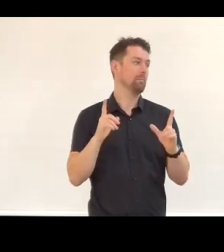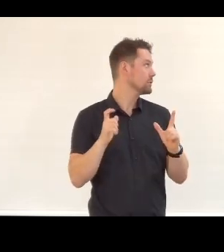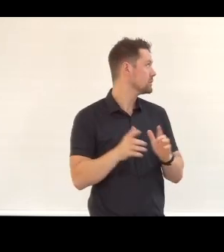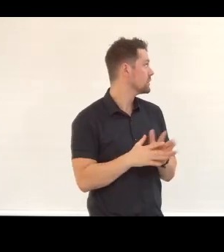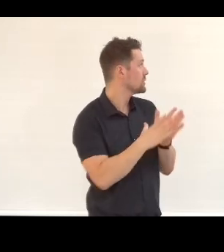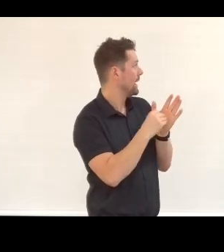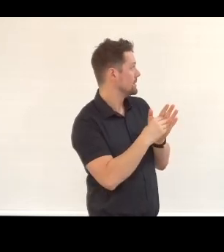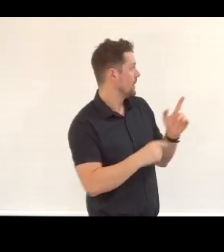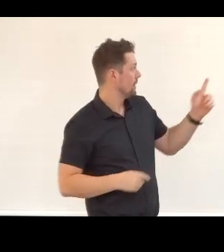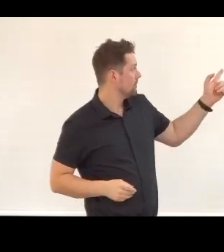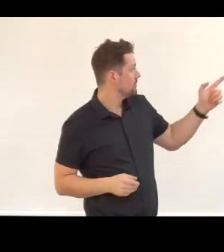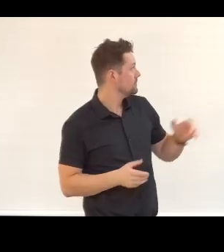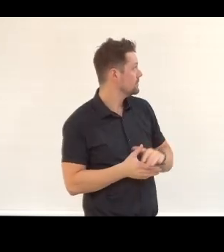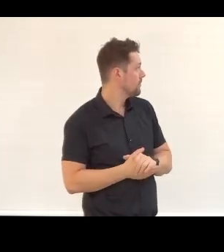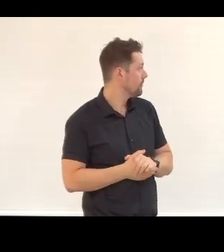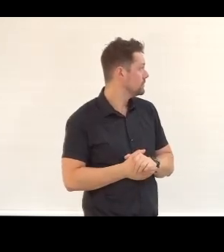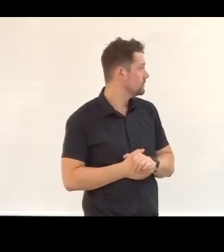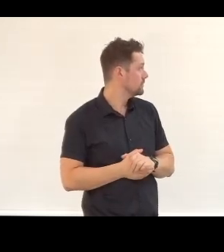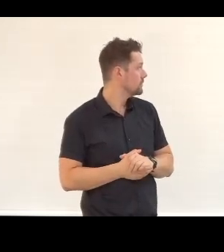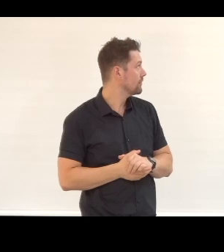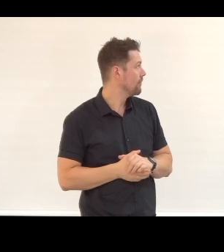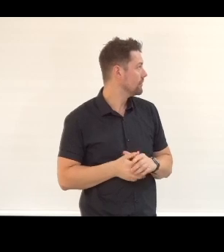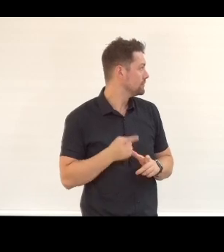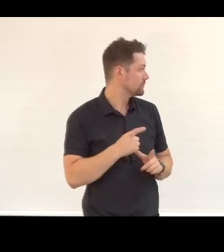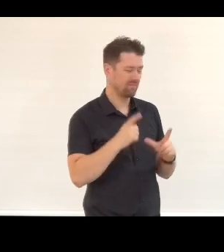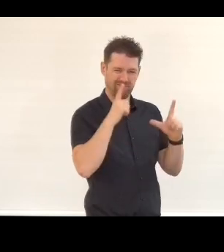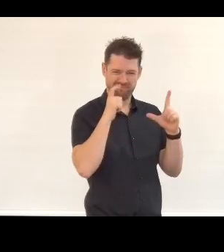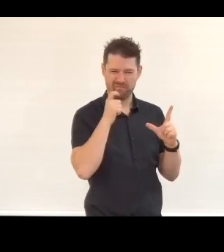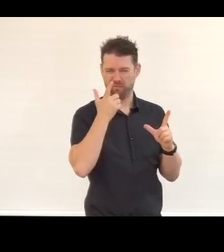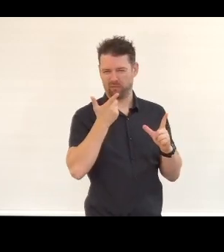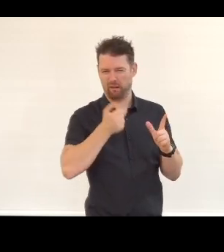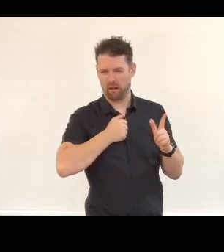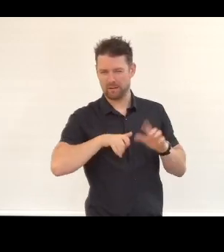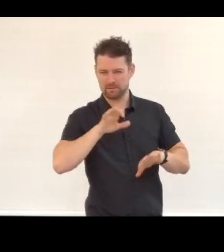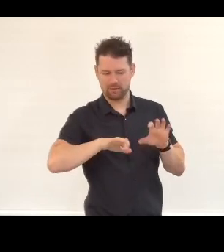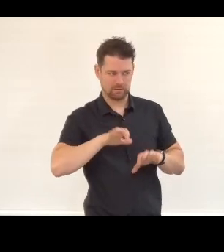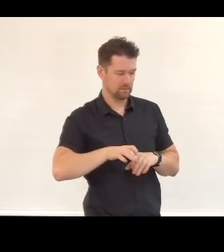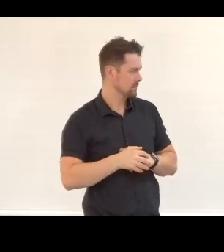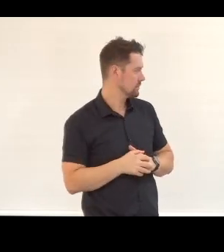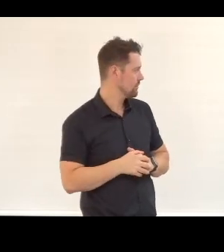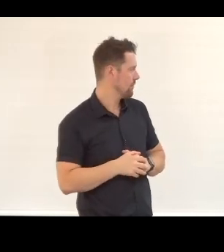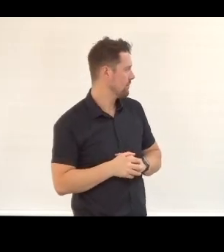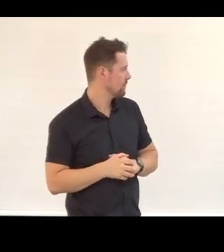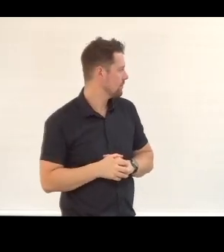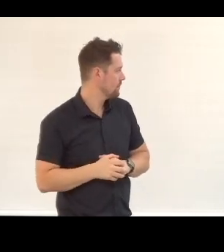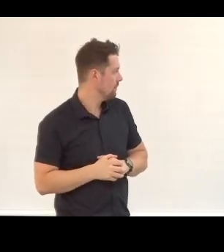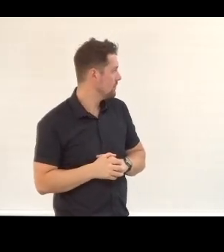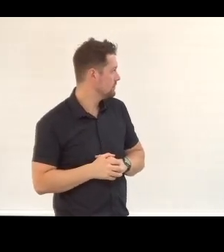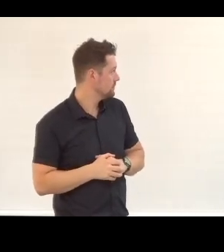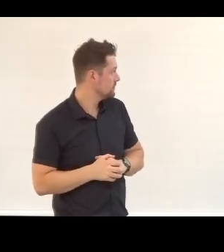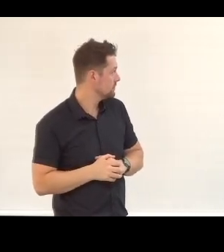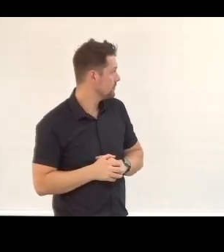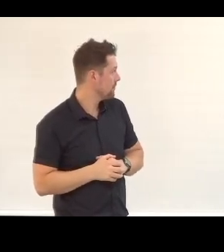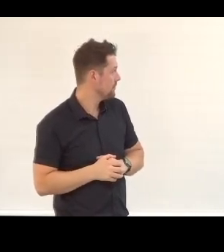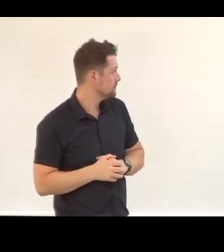this is actually a HADAR picture of another experiment. So this is Mason Robbins. I've seen that he will appear in some